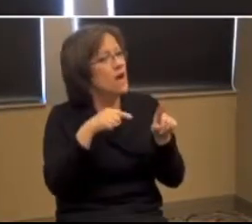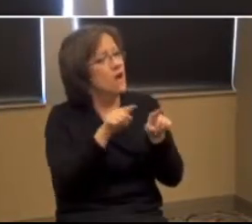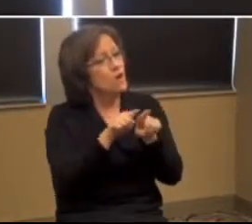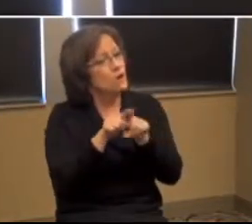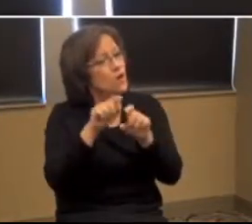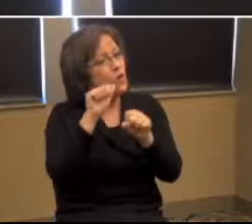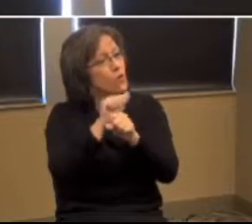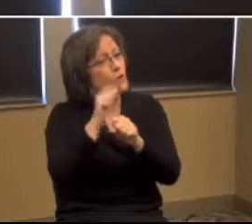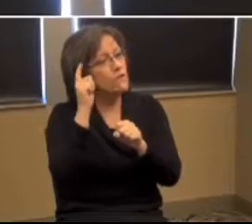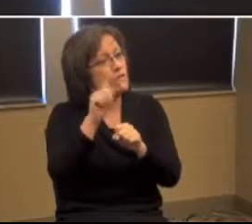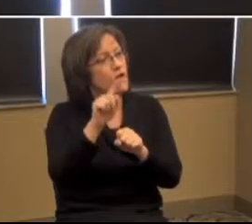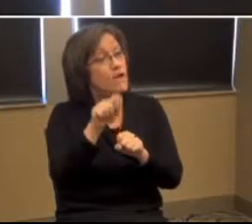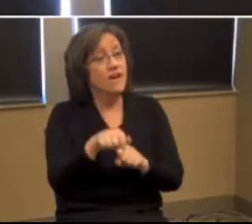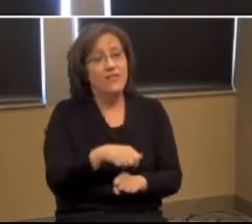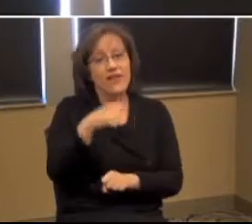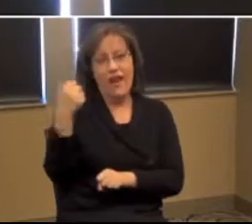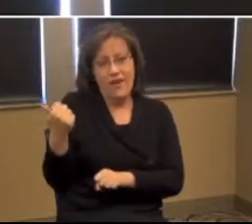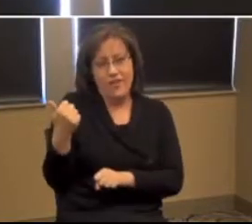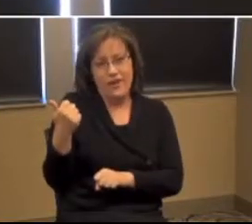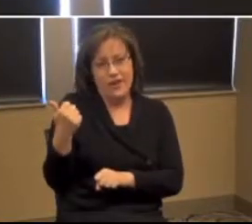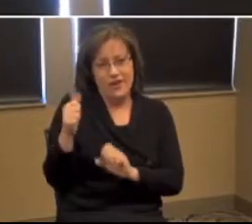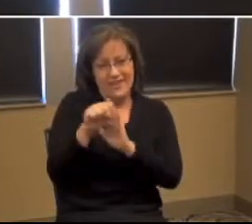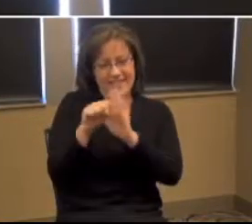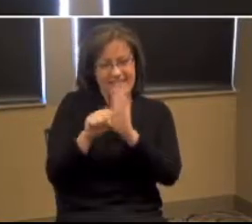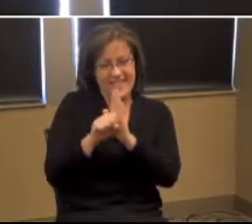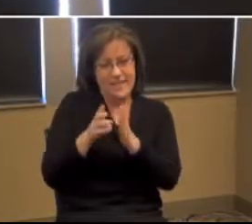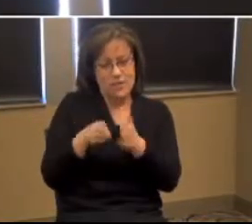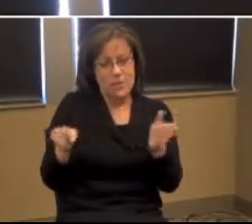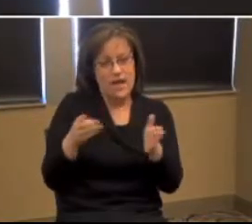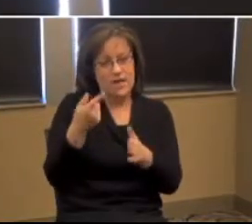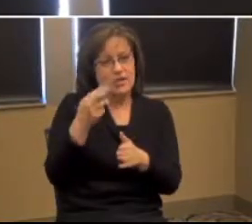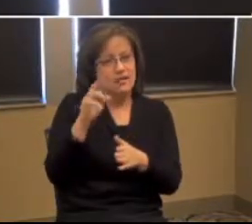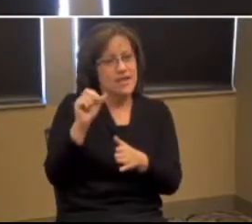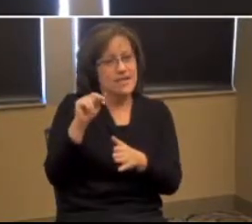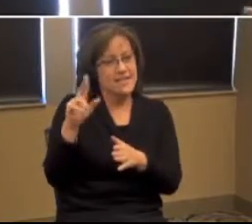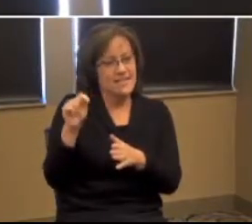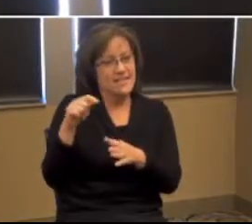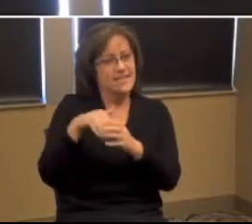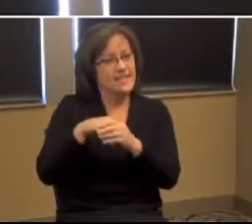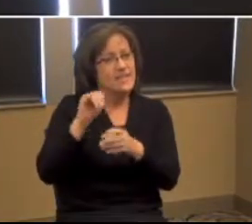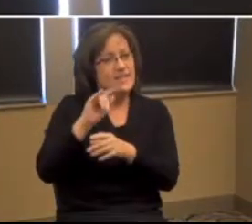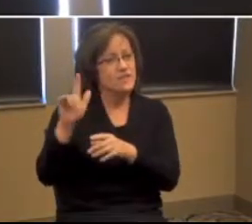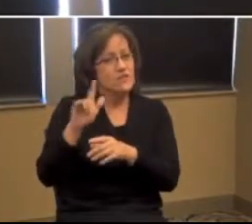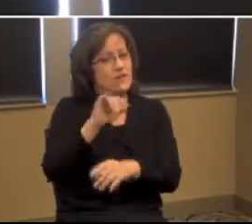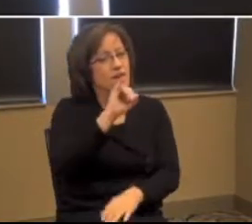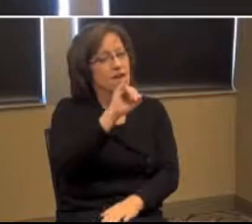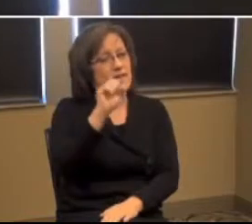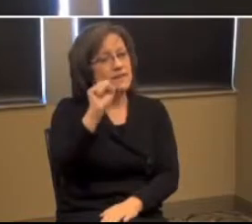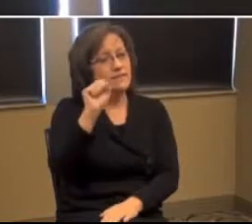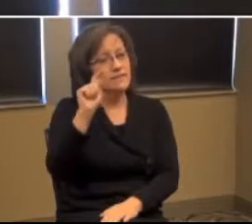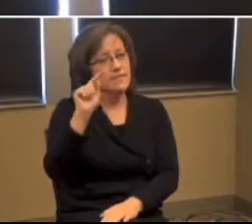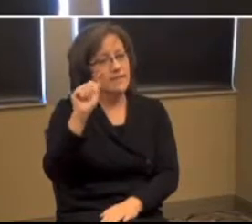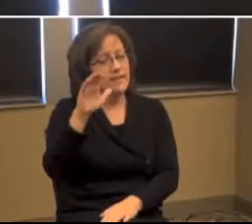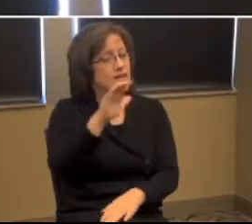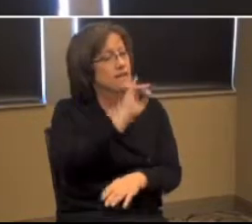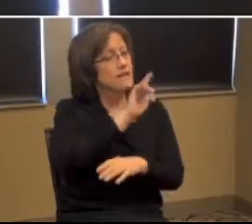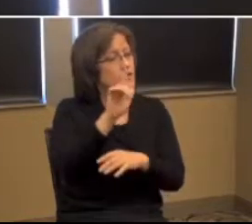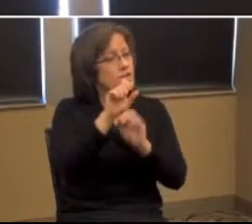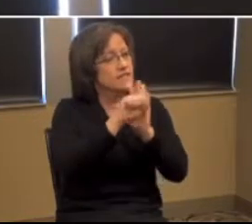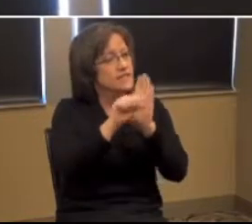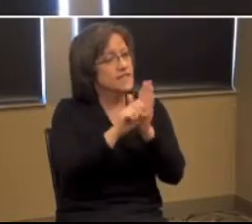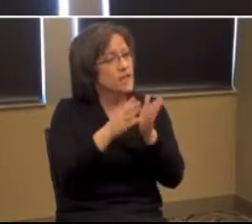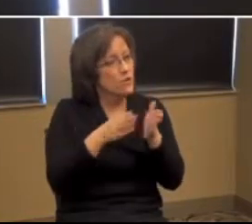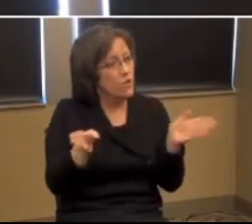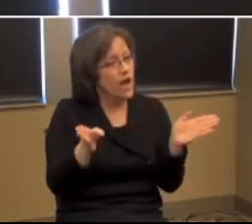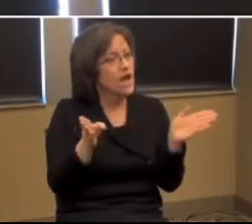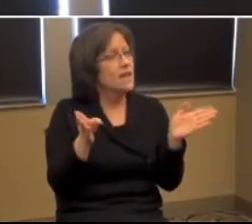work for the other statewide grant that is in Illinois, ISTAC, which is the Illinois